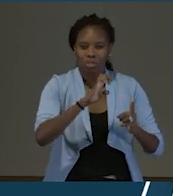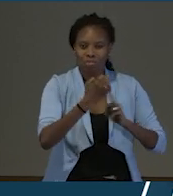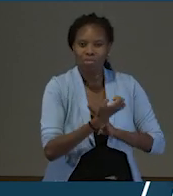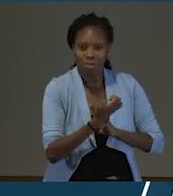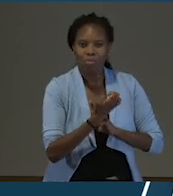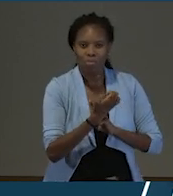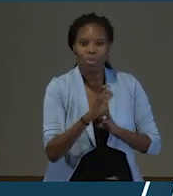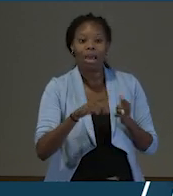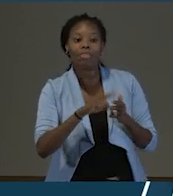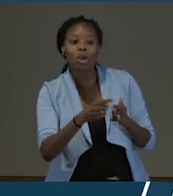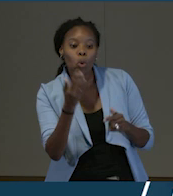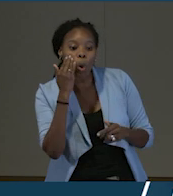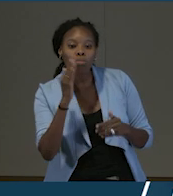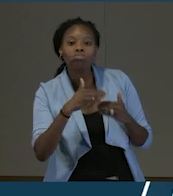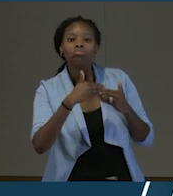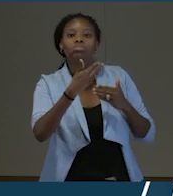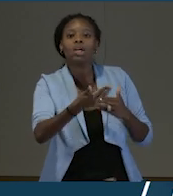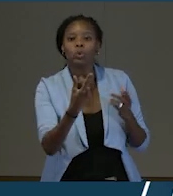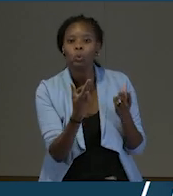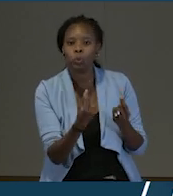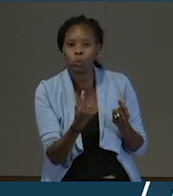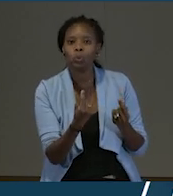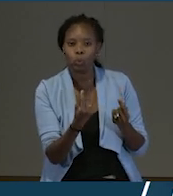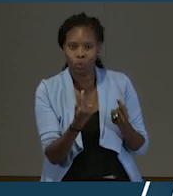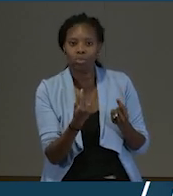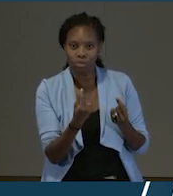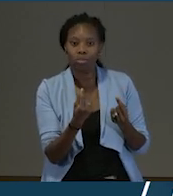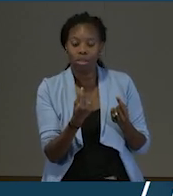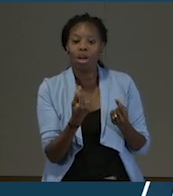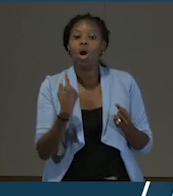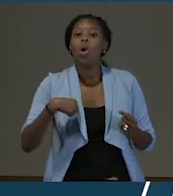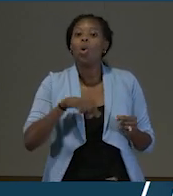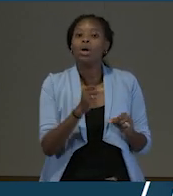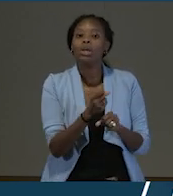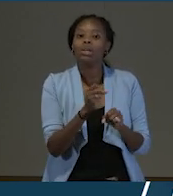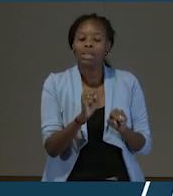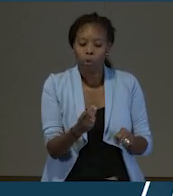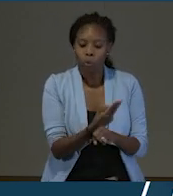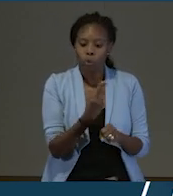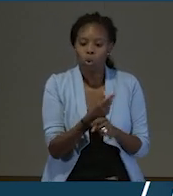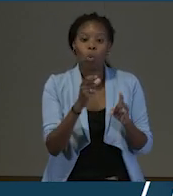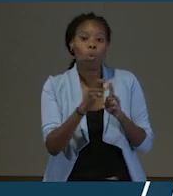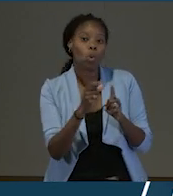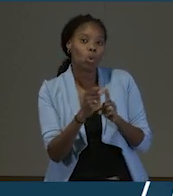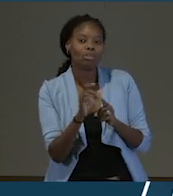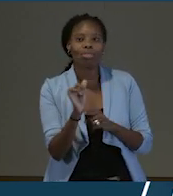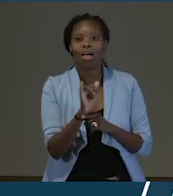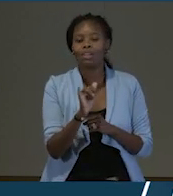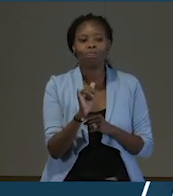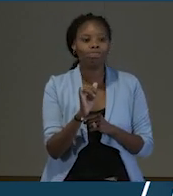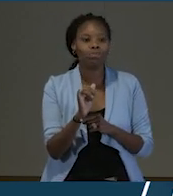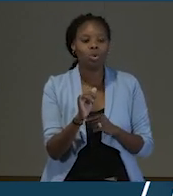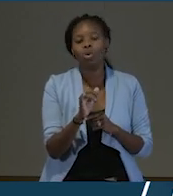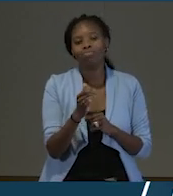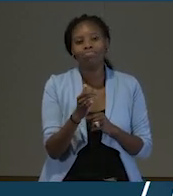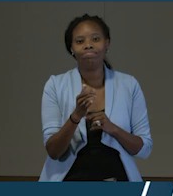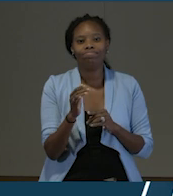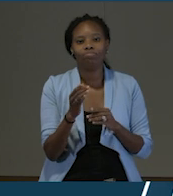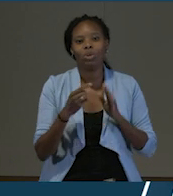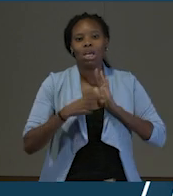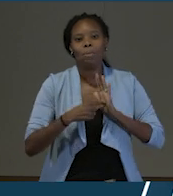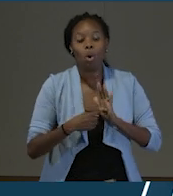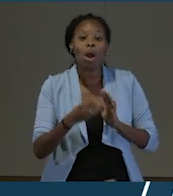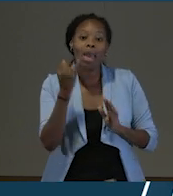play, prompt the appropriate social behaviors, and that includes entering the play, right? So I just came in and was just going to take it for